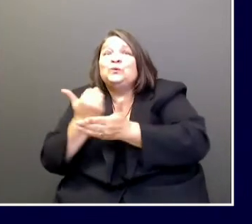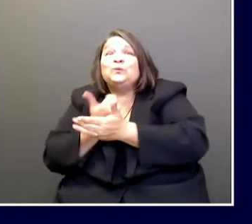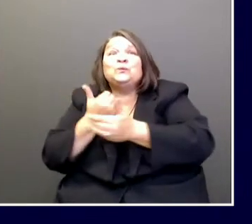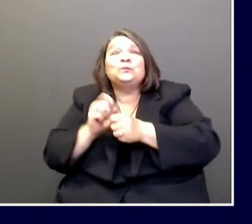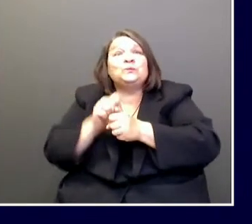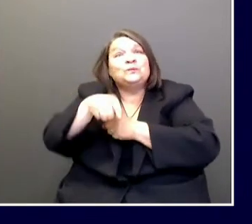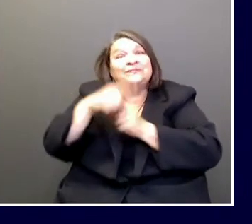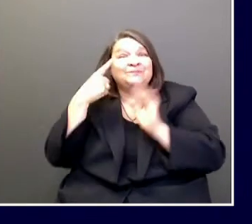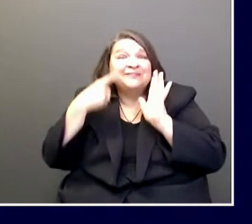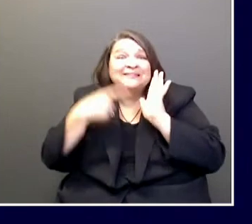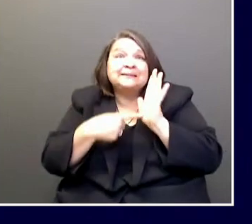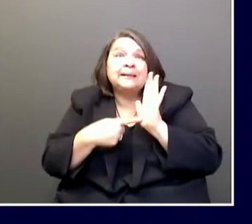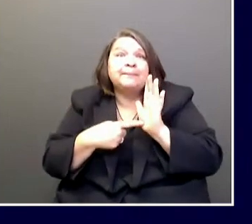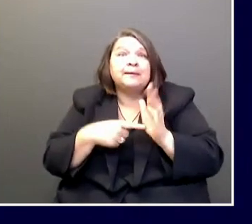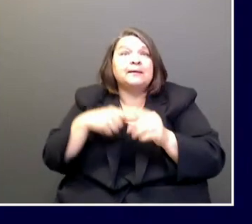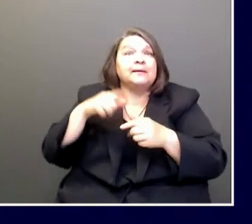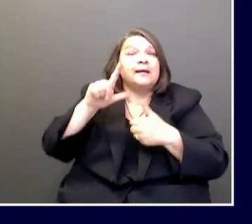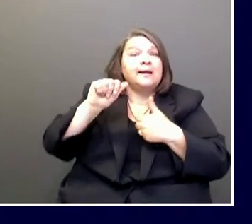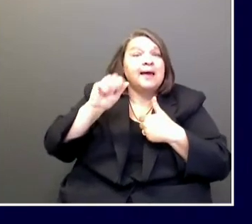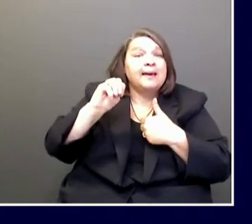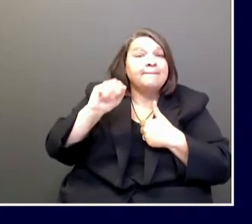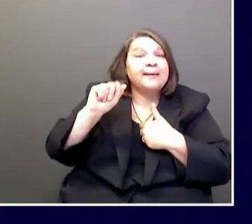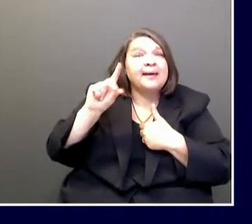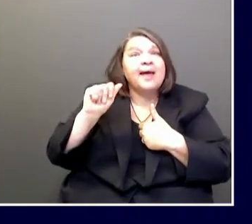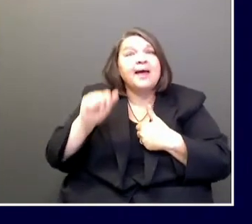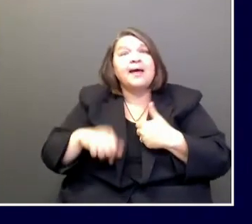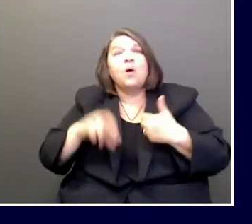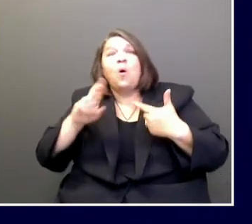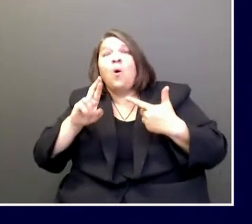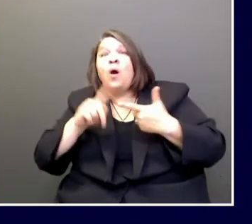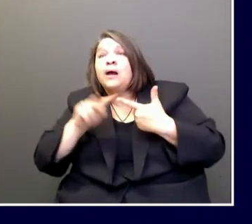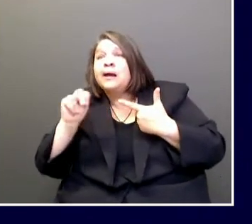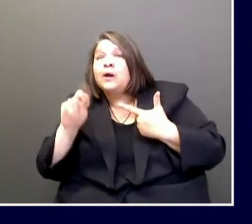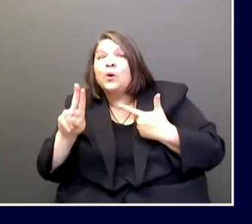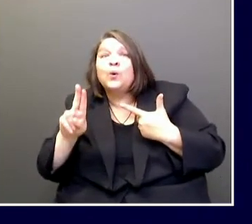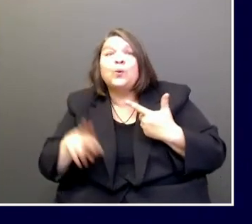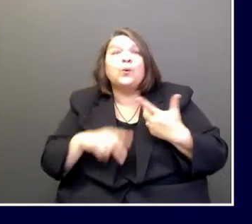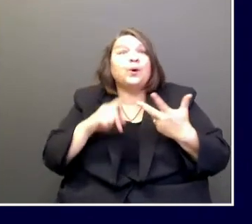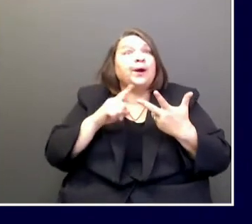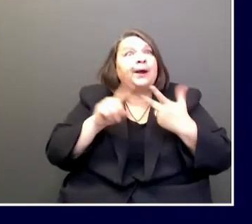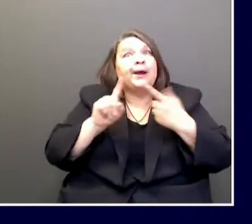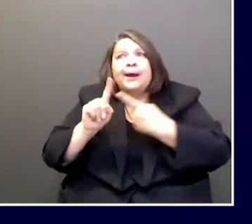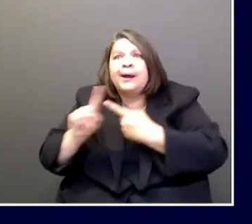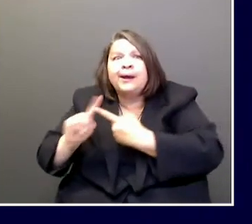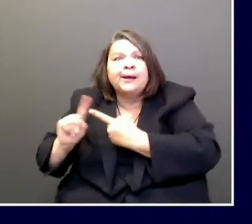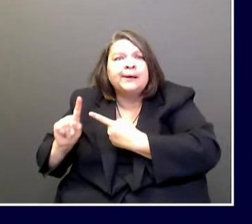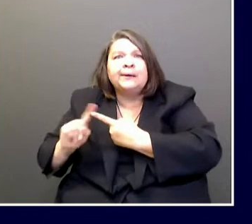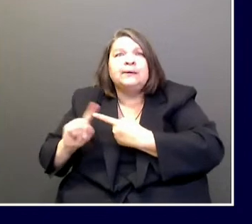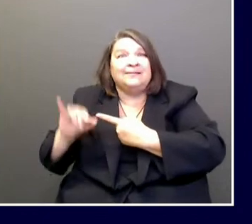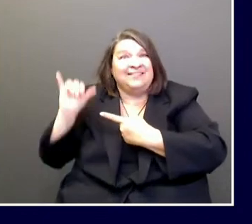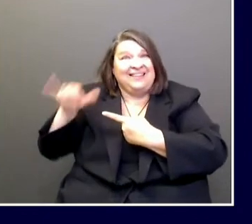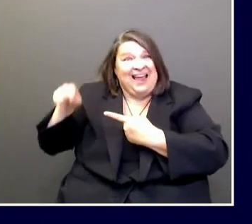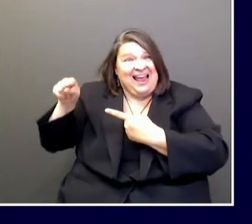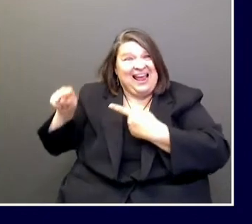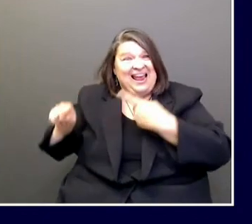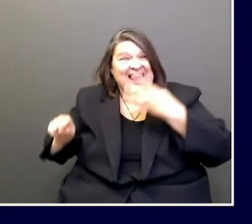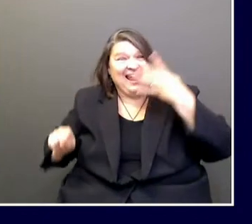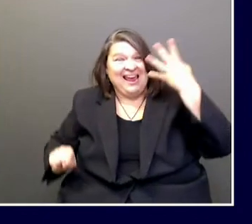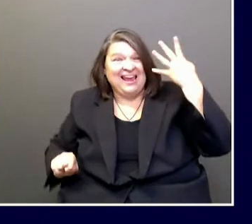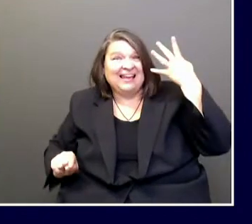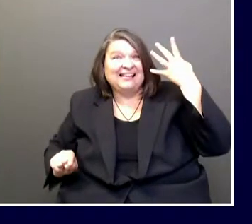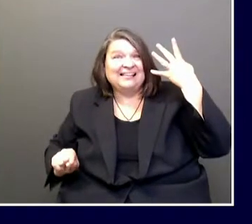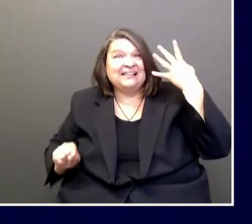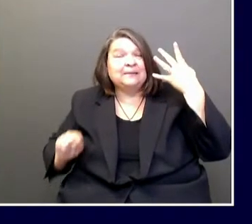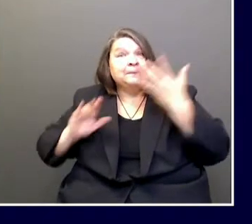comes next, that could be resistant to the vaccines. Based on everything we've seen to date, that's less likely, but it's a